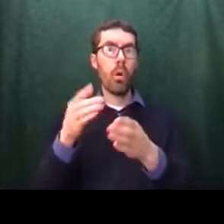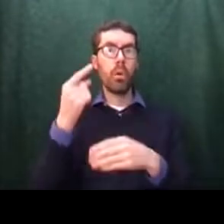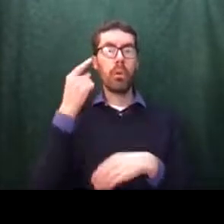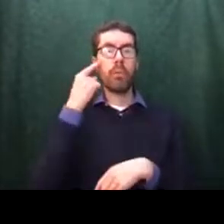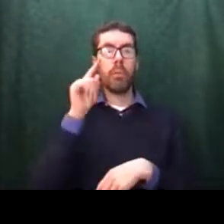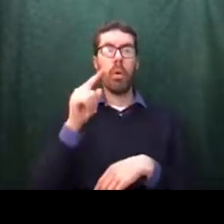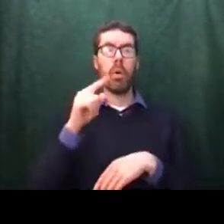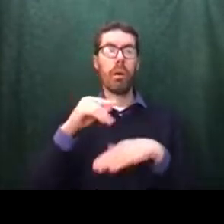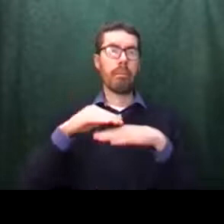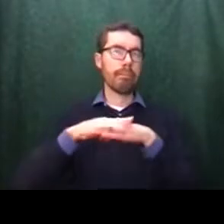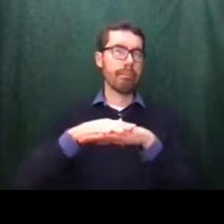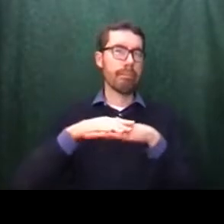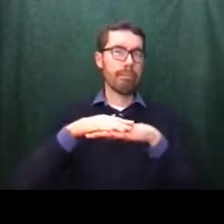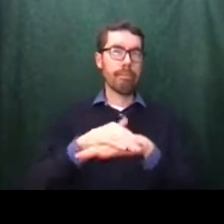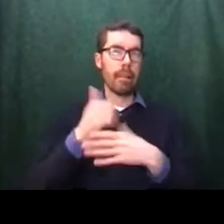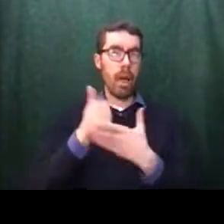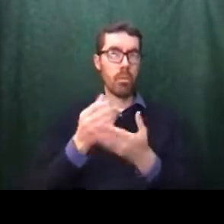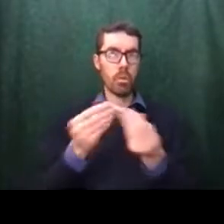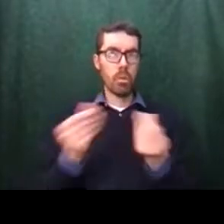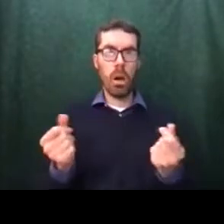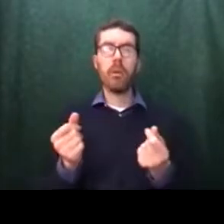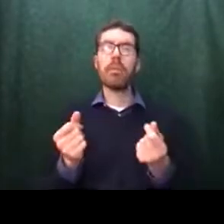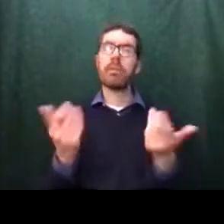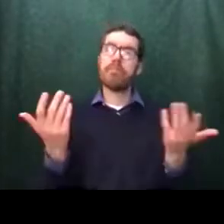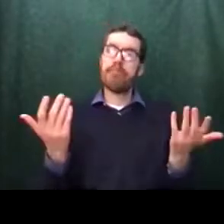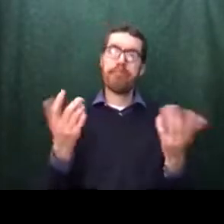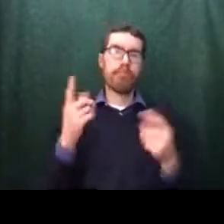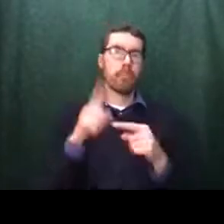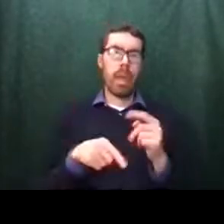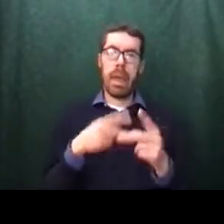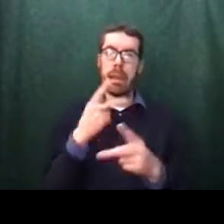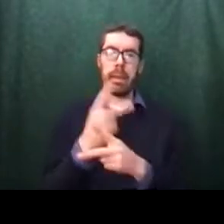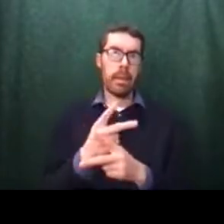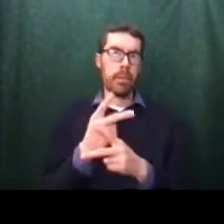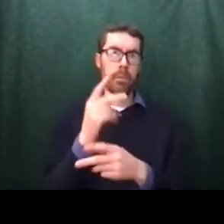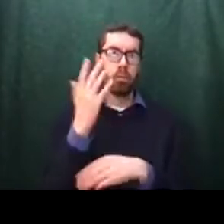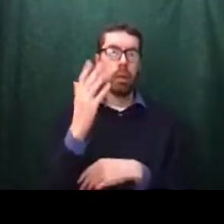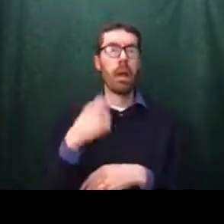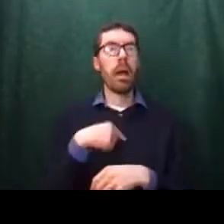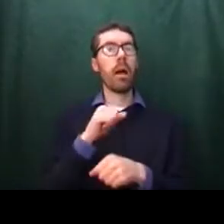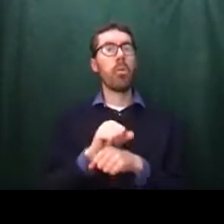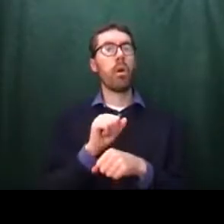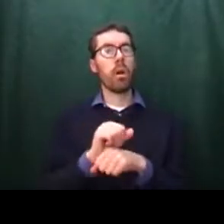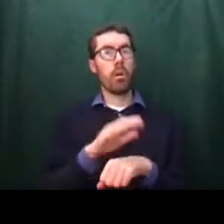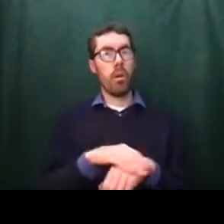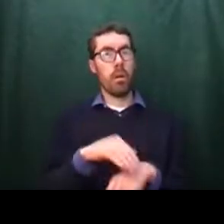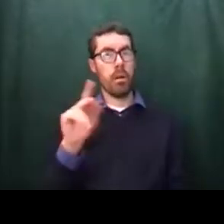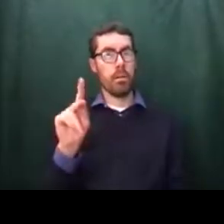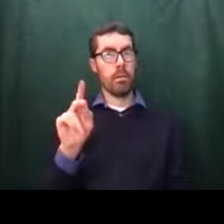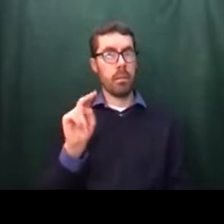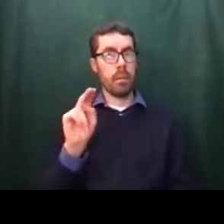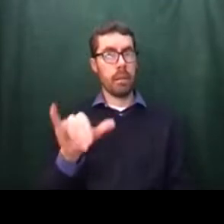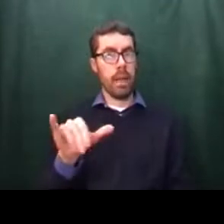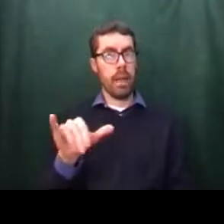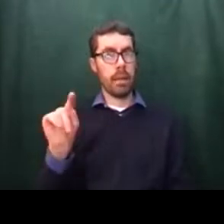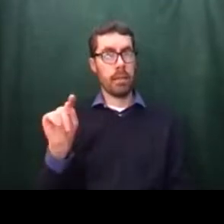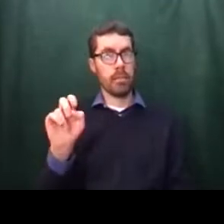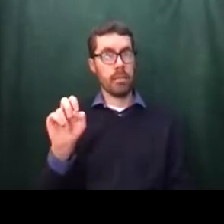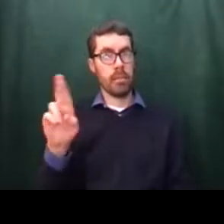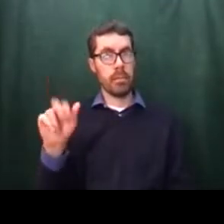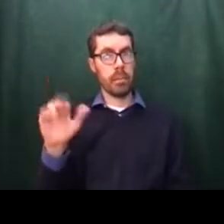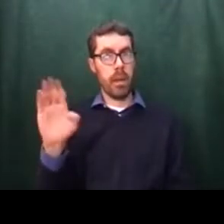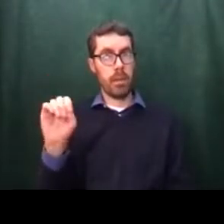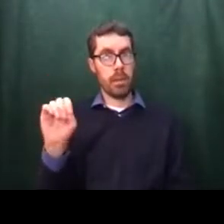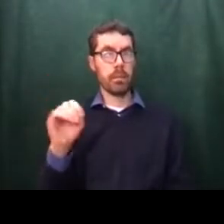whatever, what are we doing there? I worked on Kenny Terrace, which is in my district, and